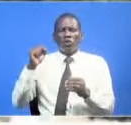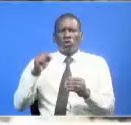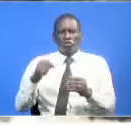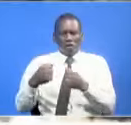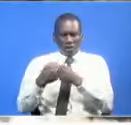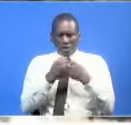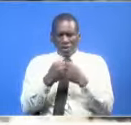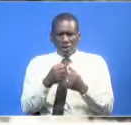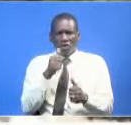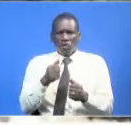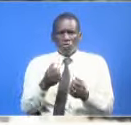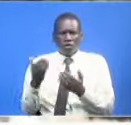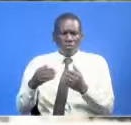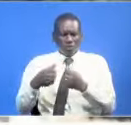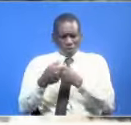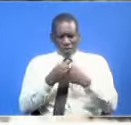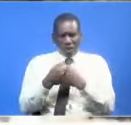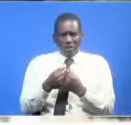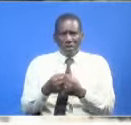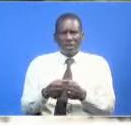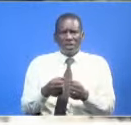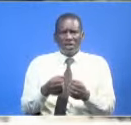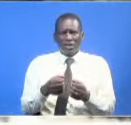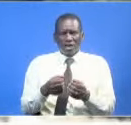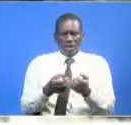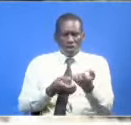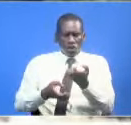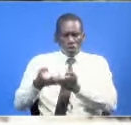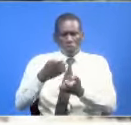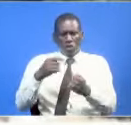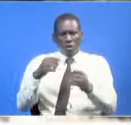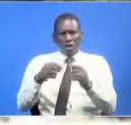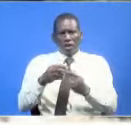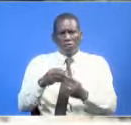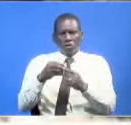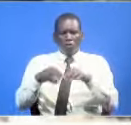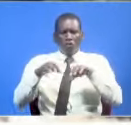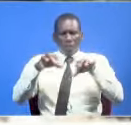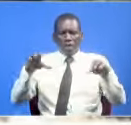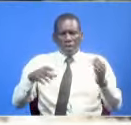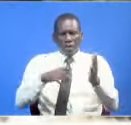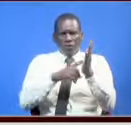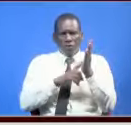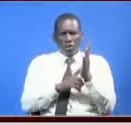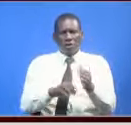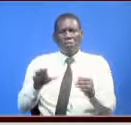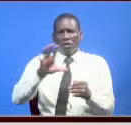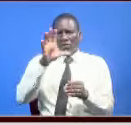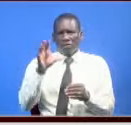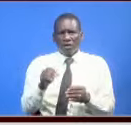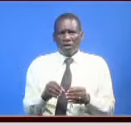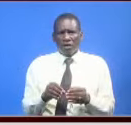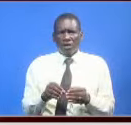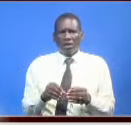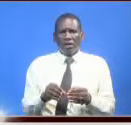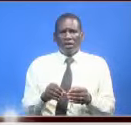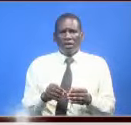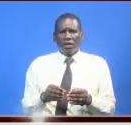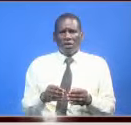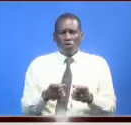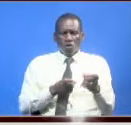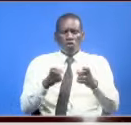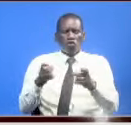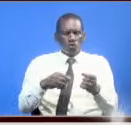heightened pressures macroeconomically, especially for frontier markets such as Africa. Intersecting